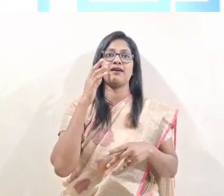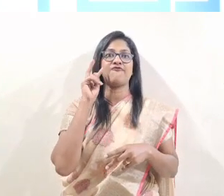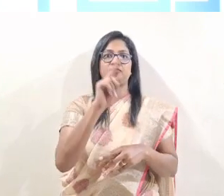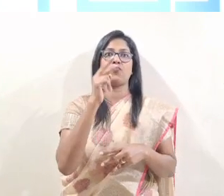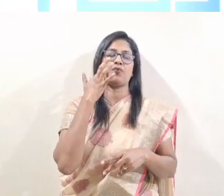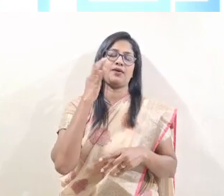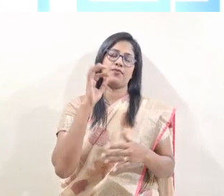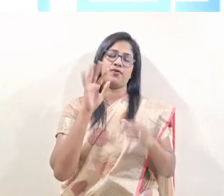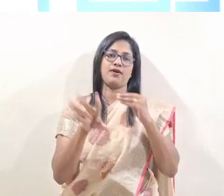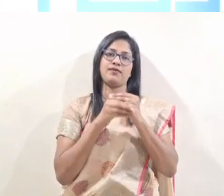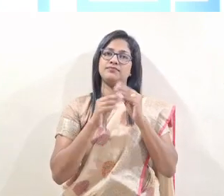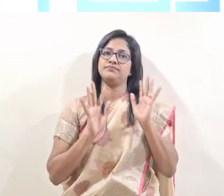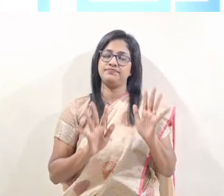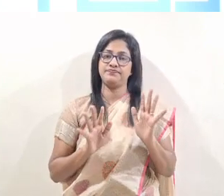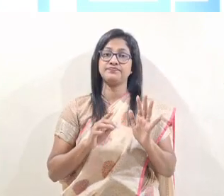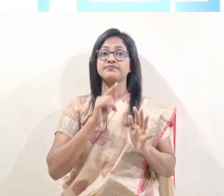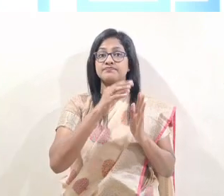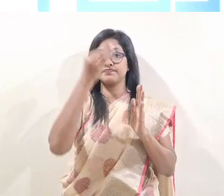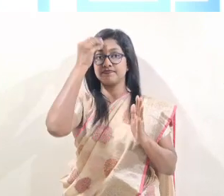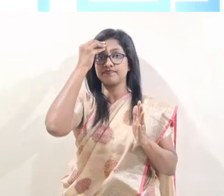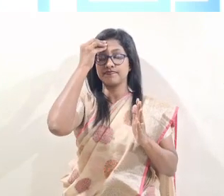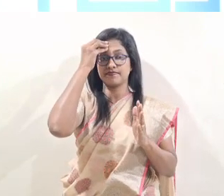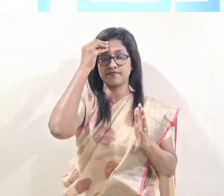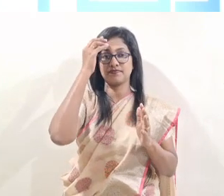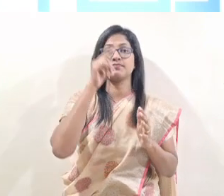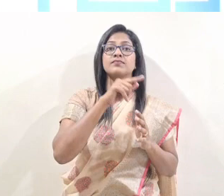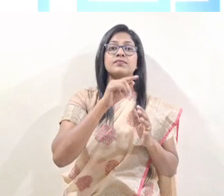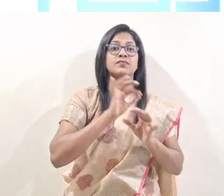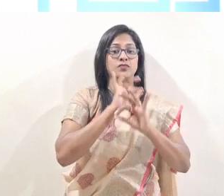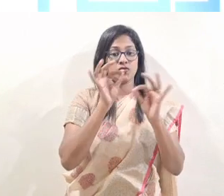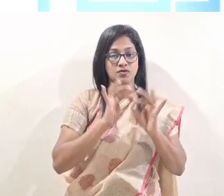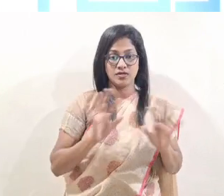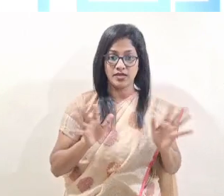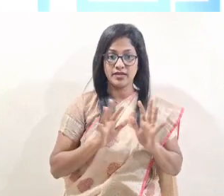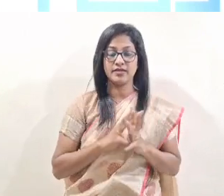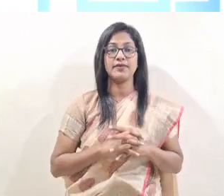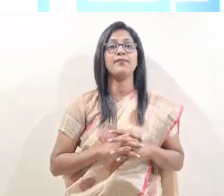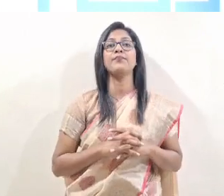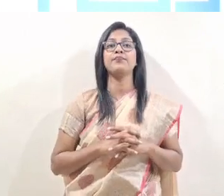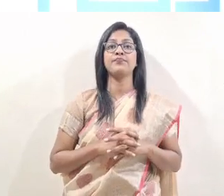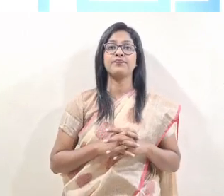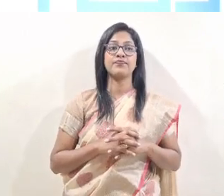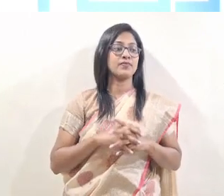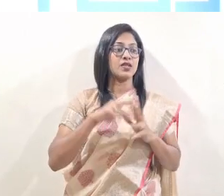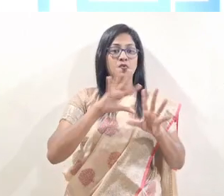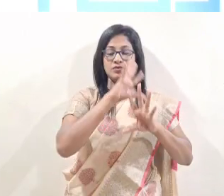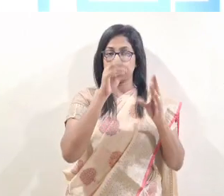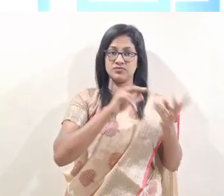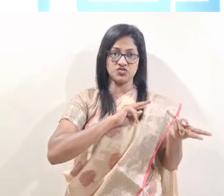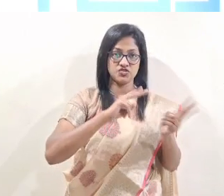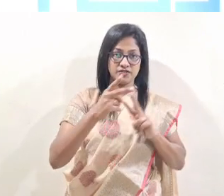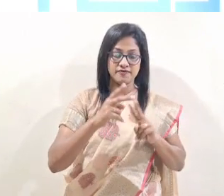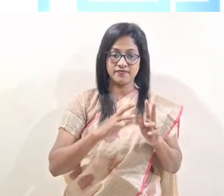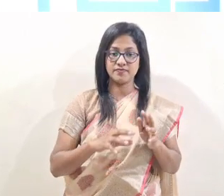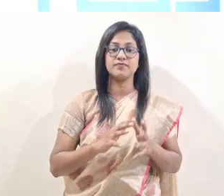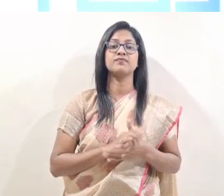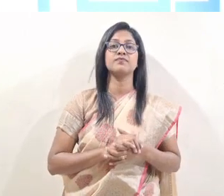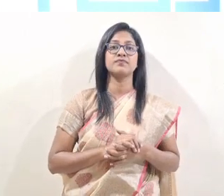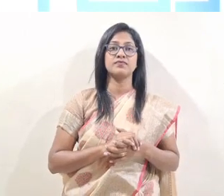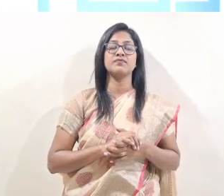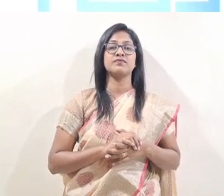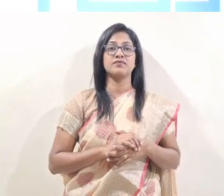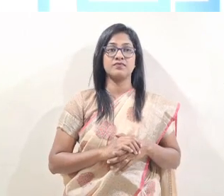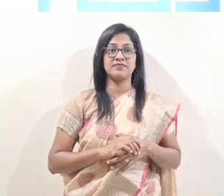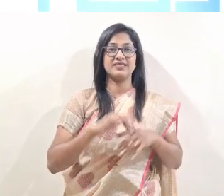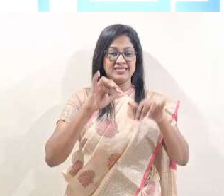critical aspect. And keeping that in mind, it was done. It was all shifted around, and we